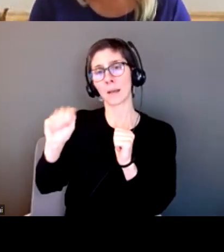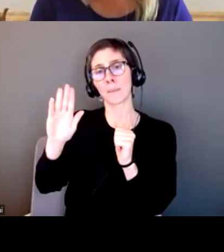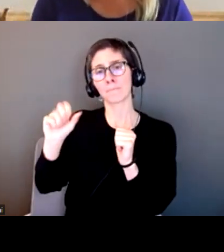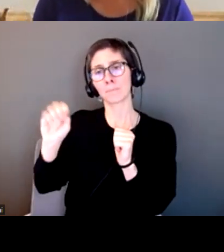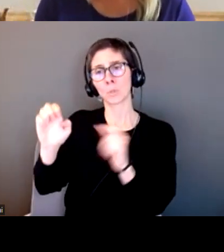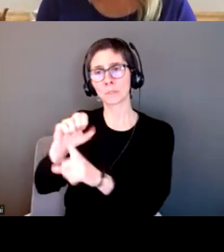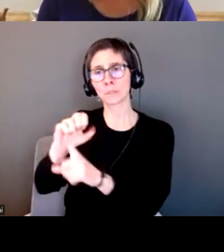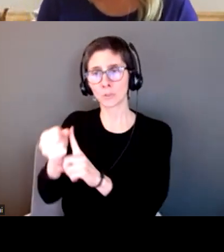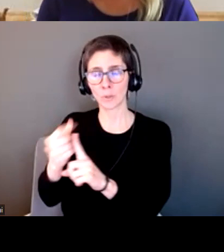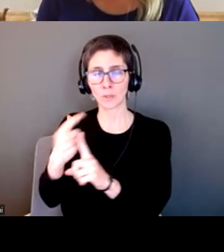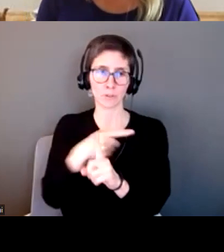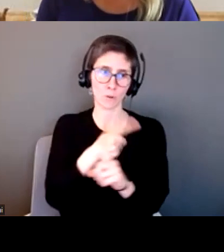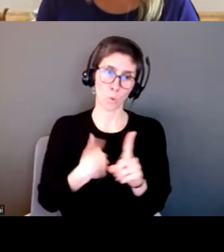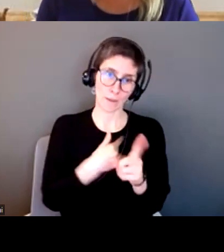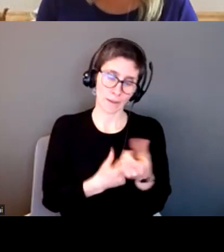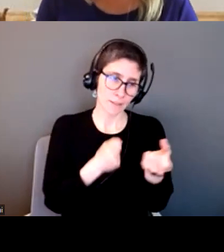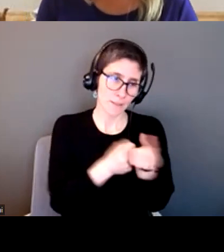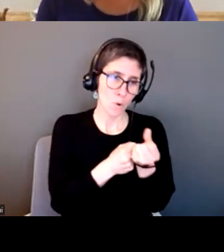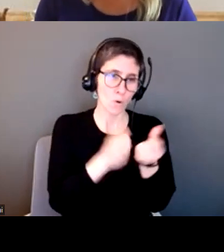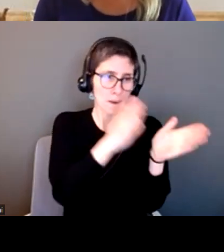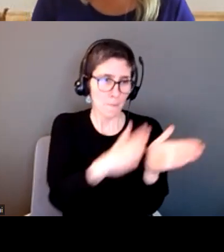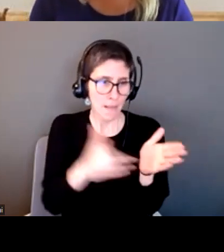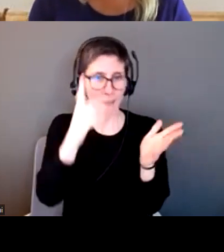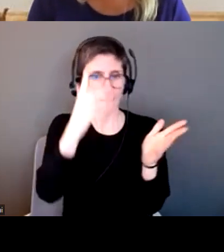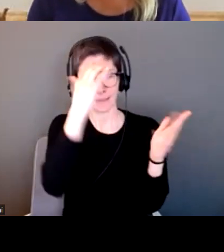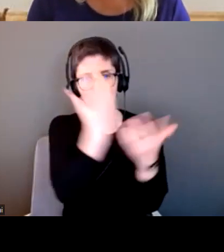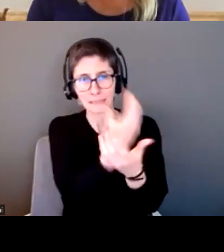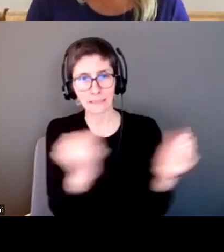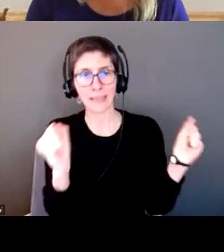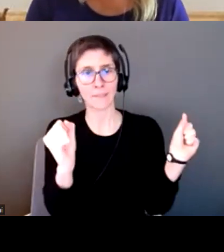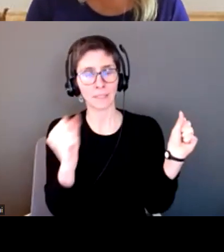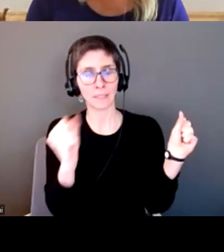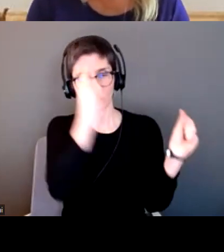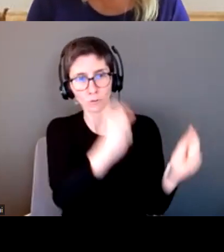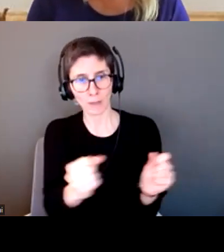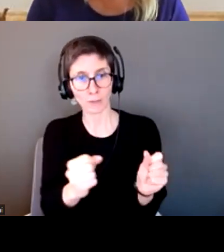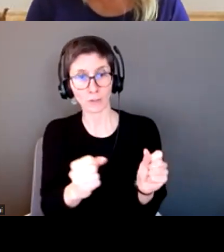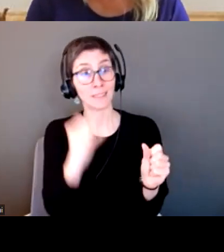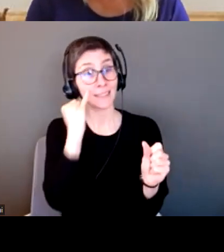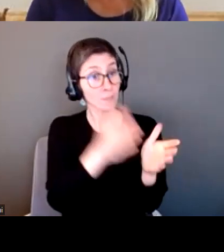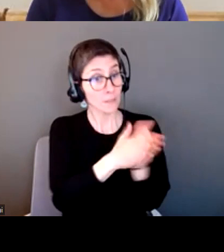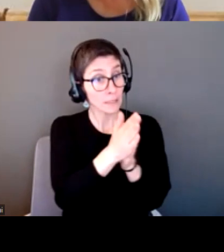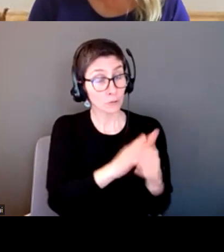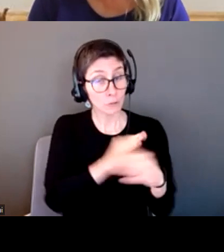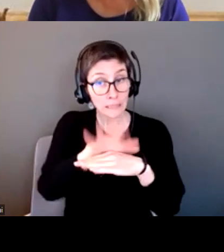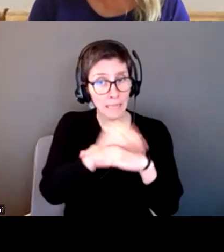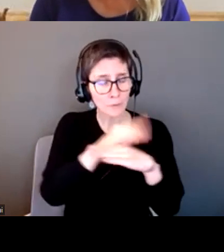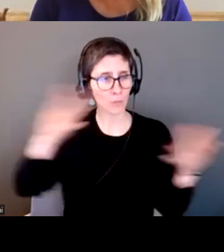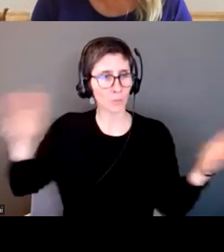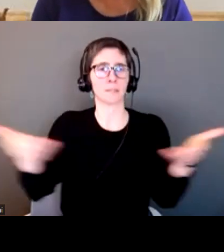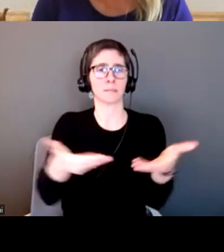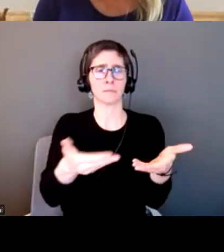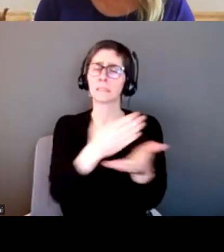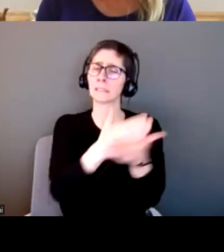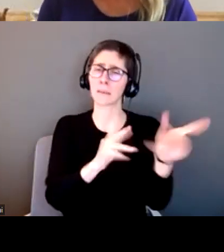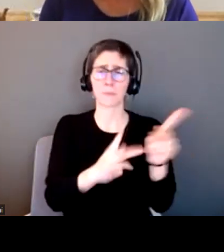safety planning with people. We engage them in counseling supports if they wish to be engaged in counseling supports. Not all people will make